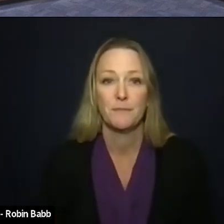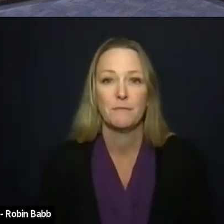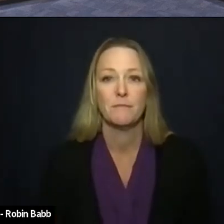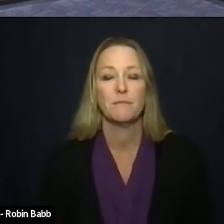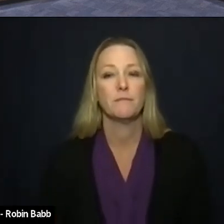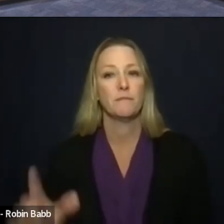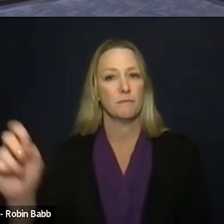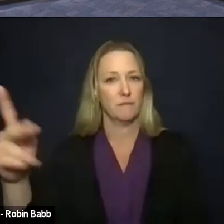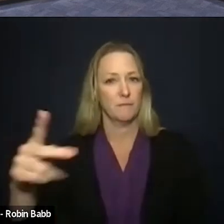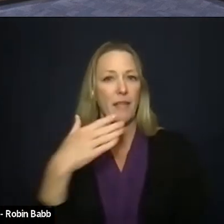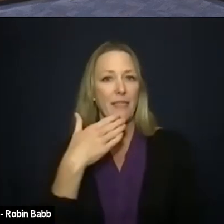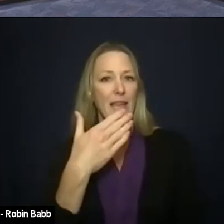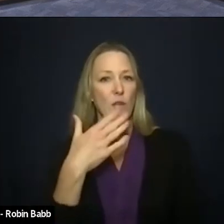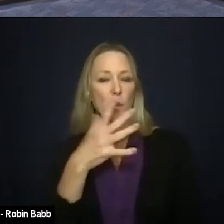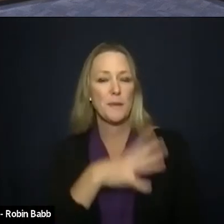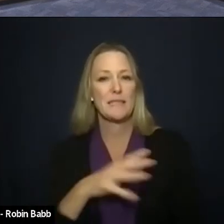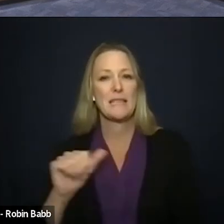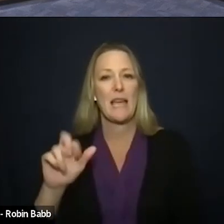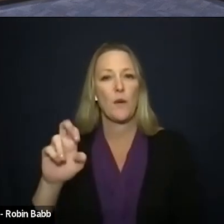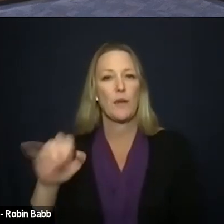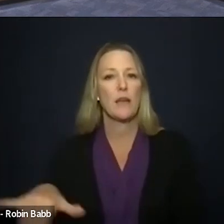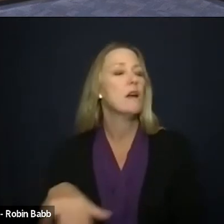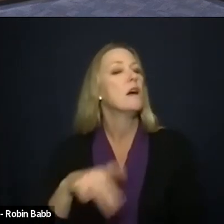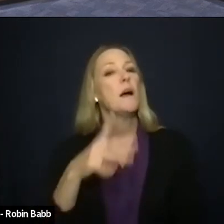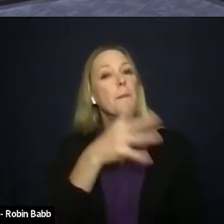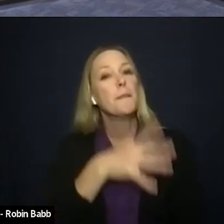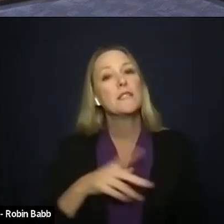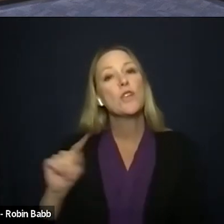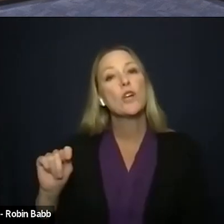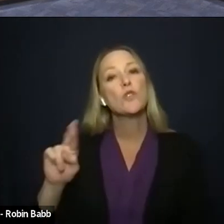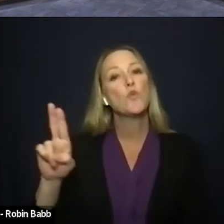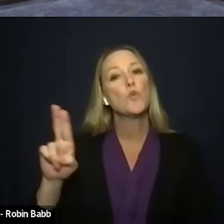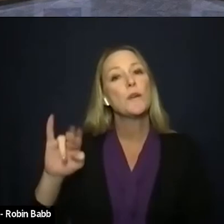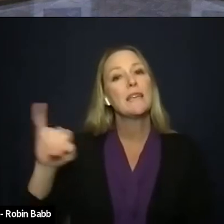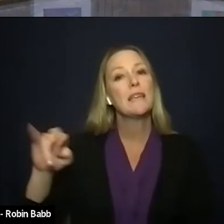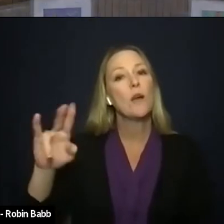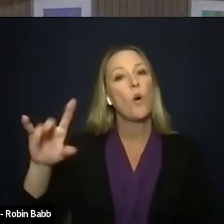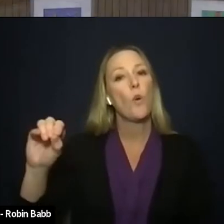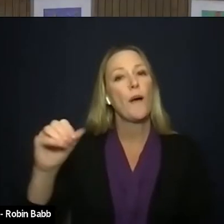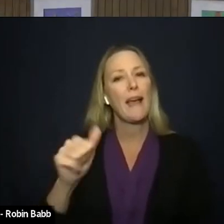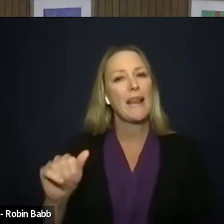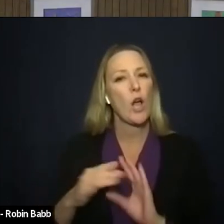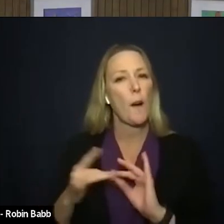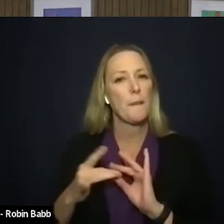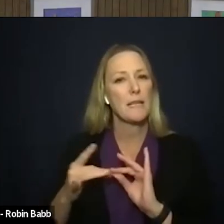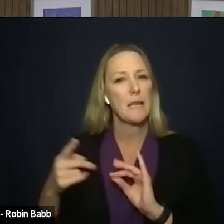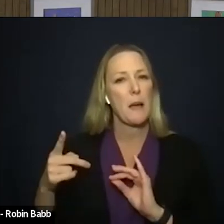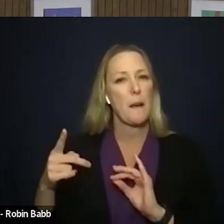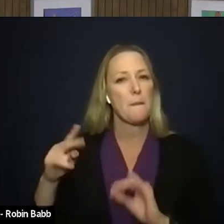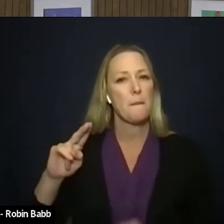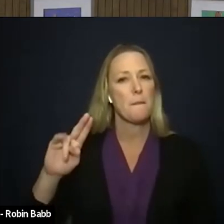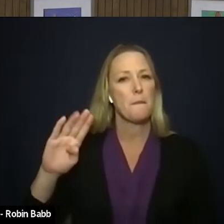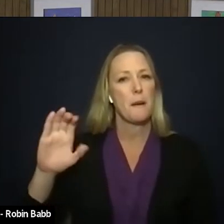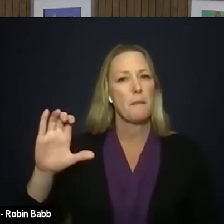um thank you miss miss trujillo do we have any comments public comments on this item